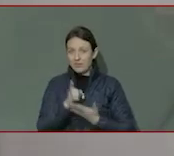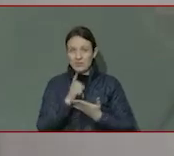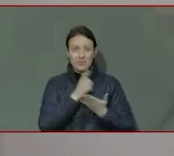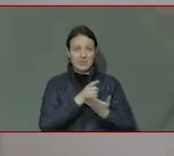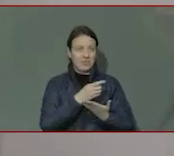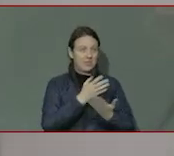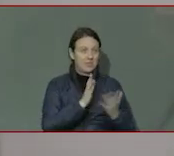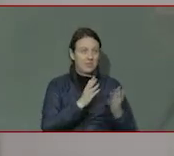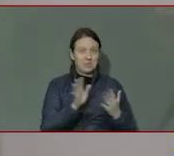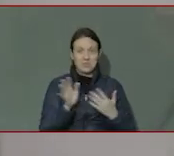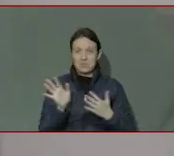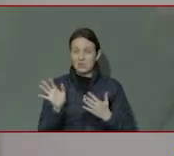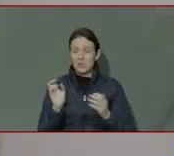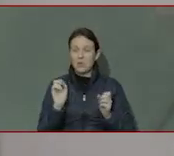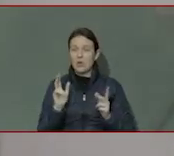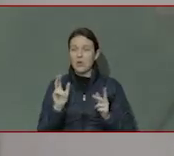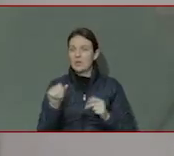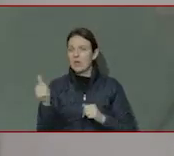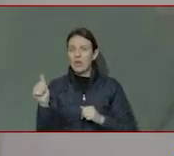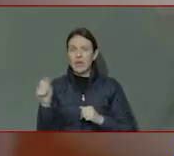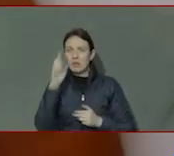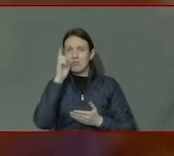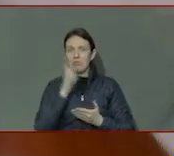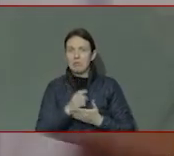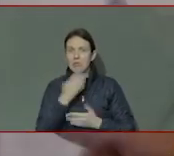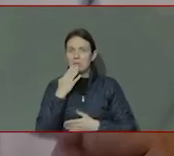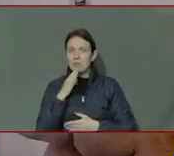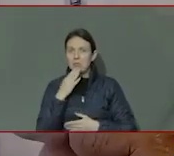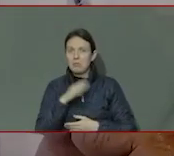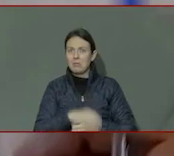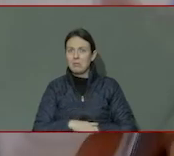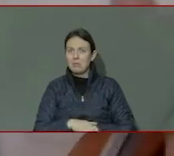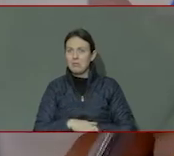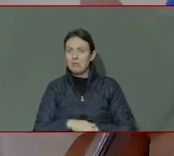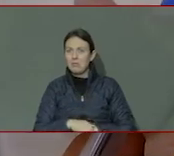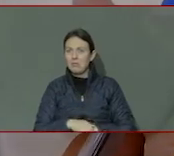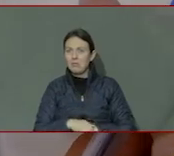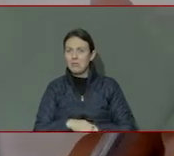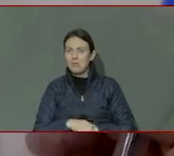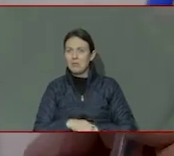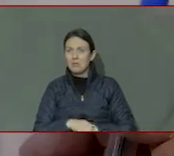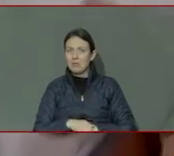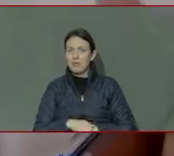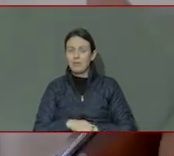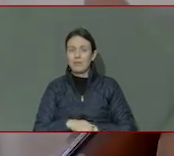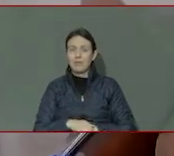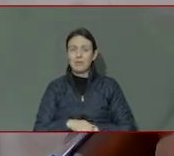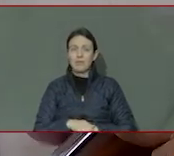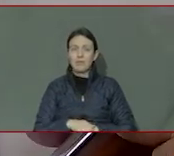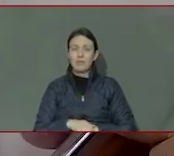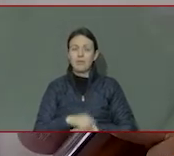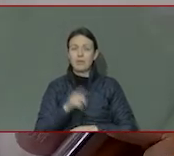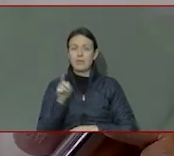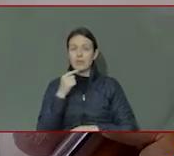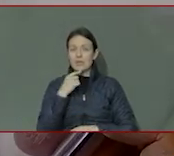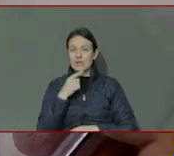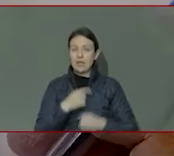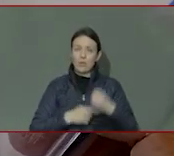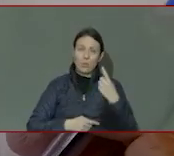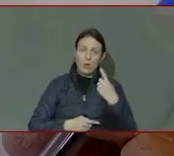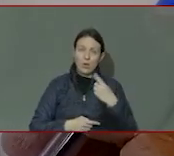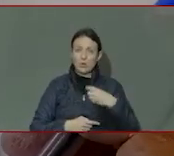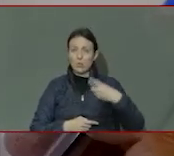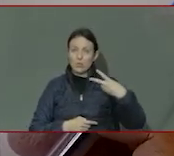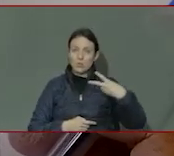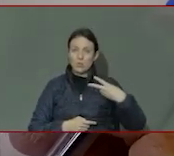well. Right, others? Quickly show one another. Another 20 seconds. Why do you say it's 1, or is it 2, or is